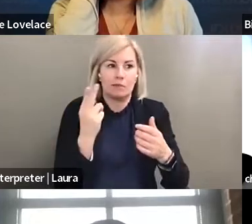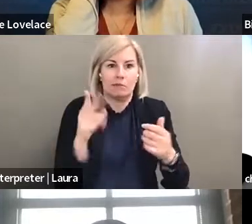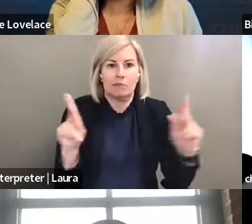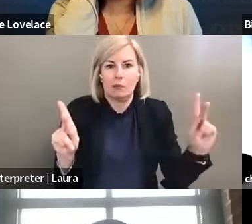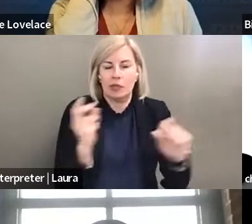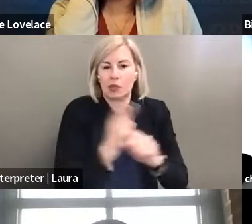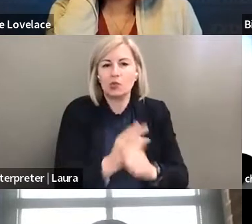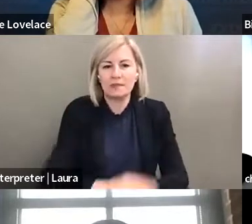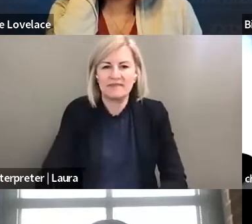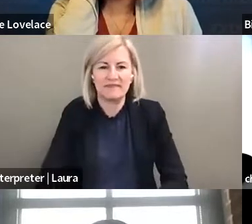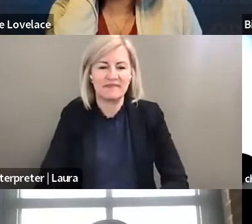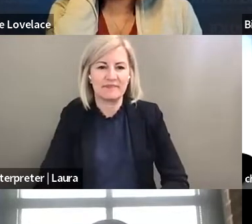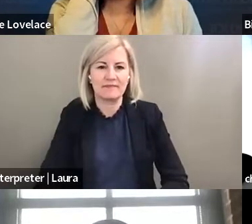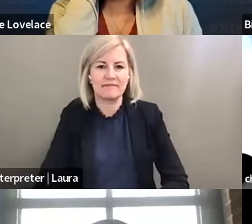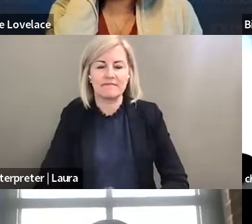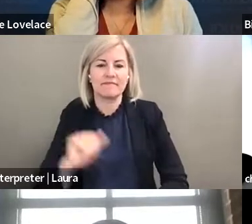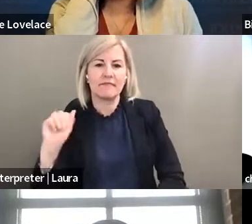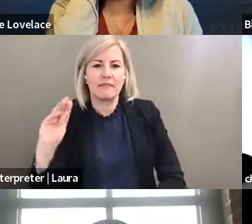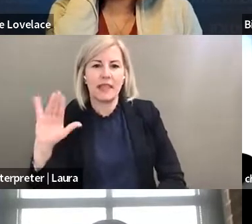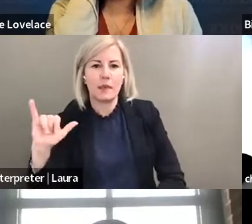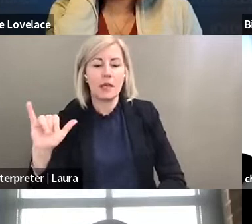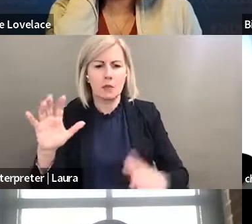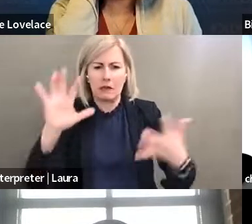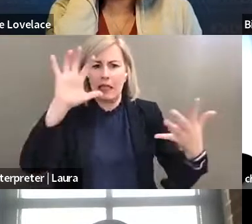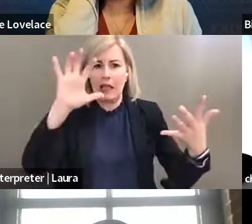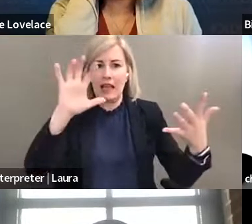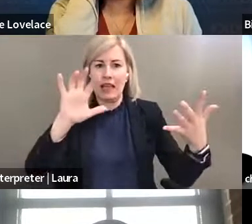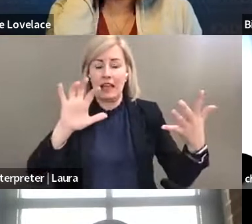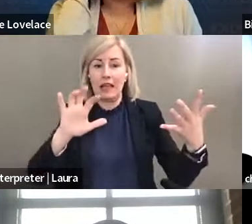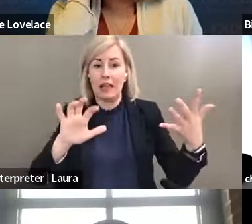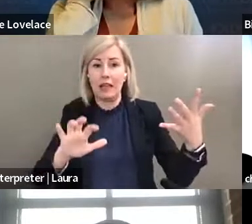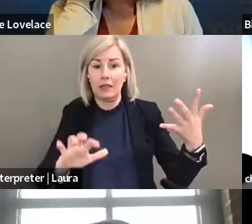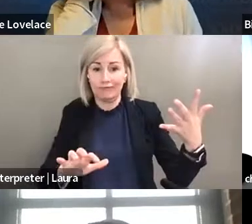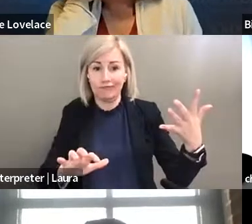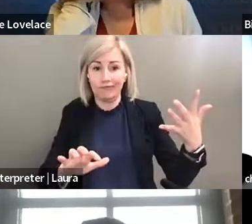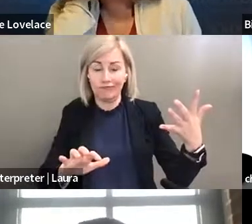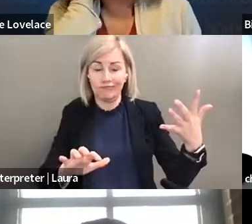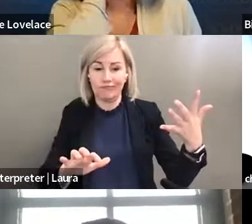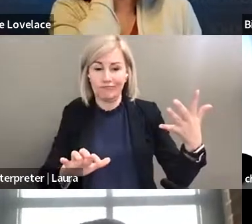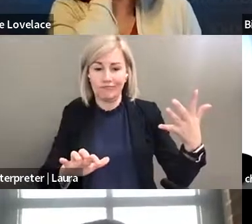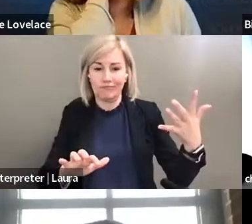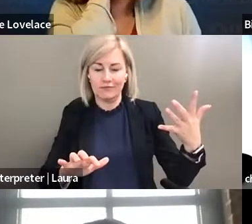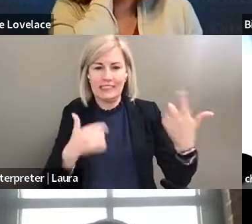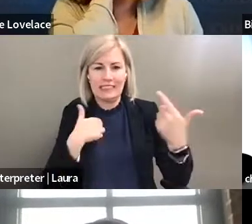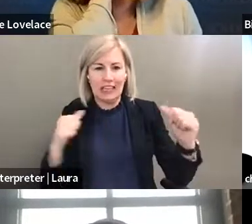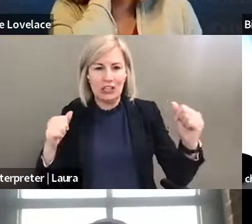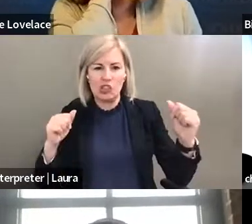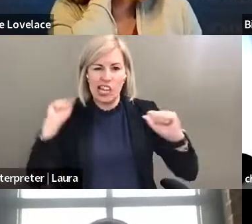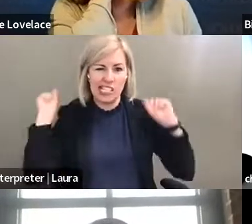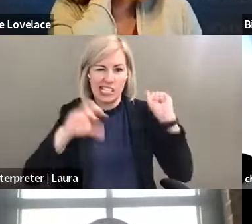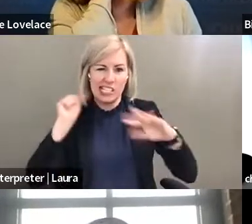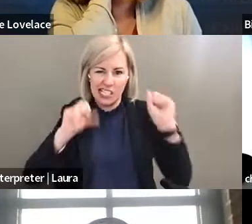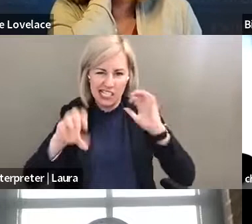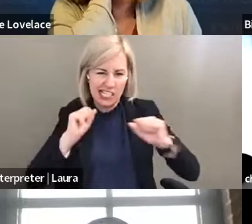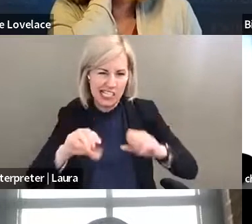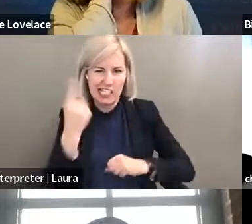So. Well, there's a lot on this screen, and I tried to cram it all onto one